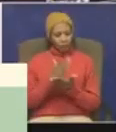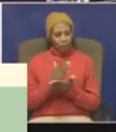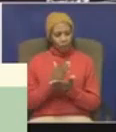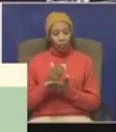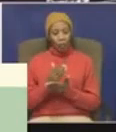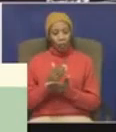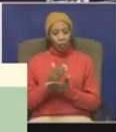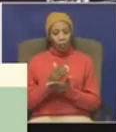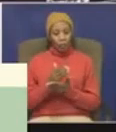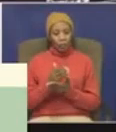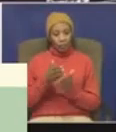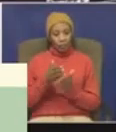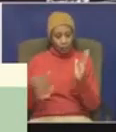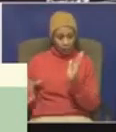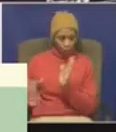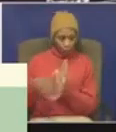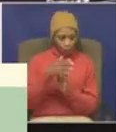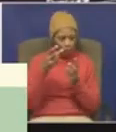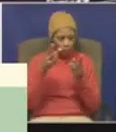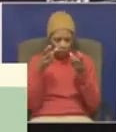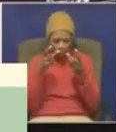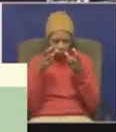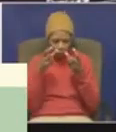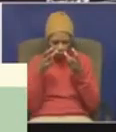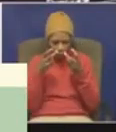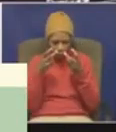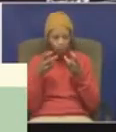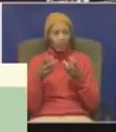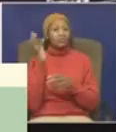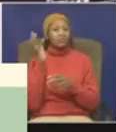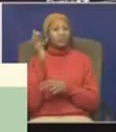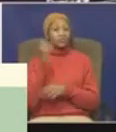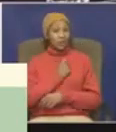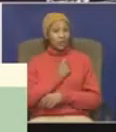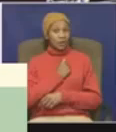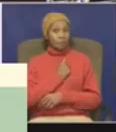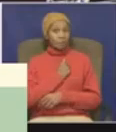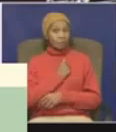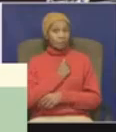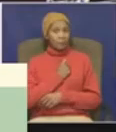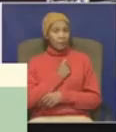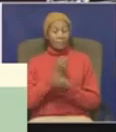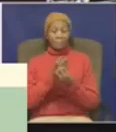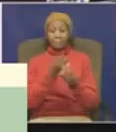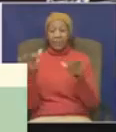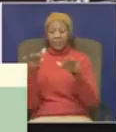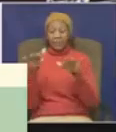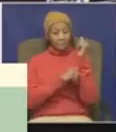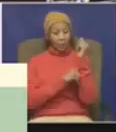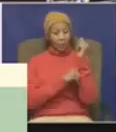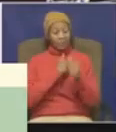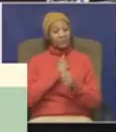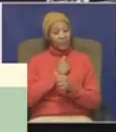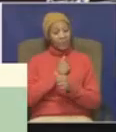that recording and listened to it. And had a number of people in my office listening to